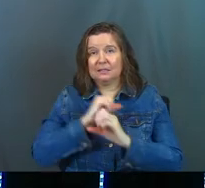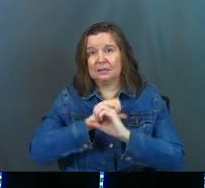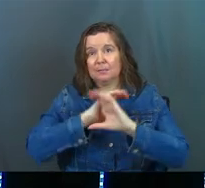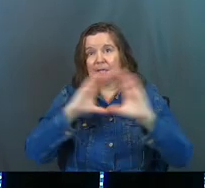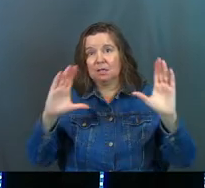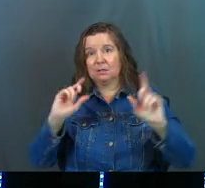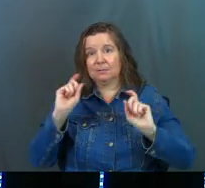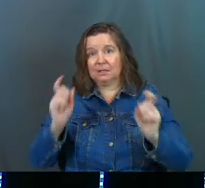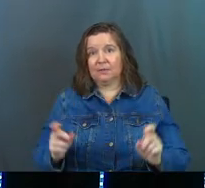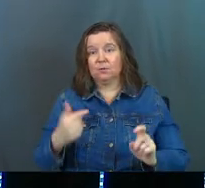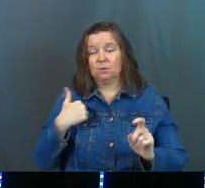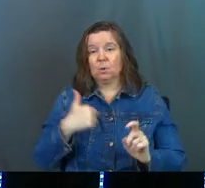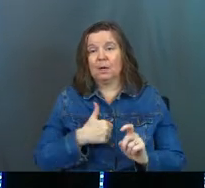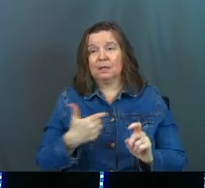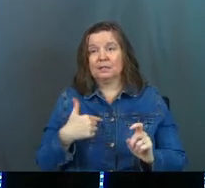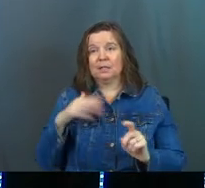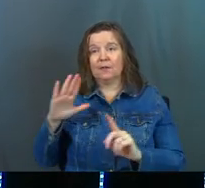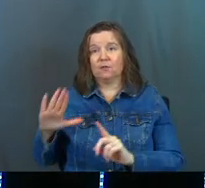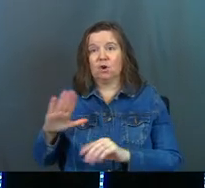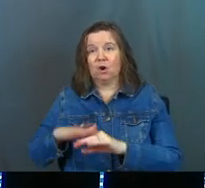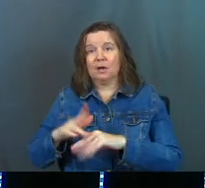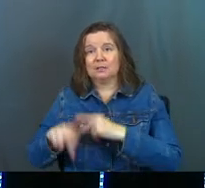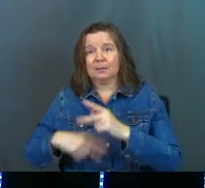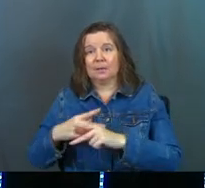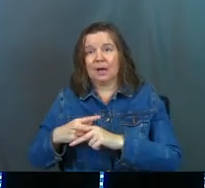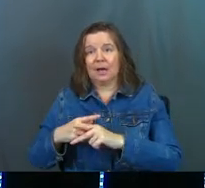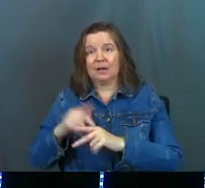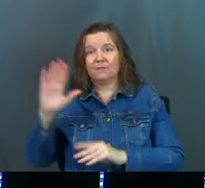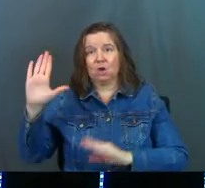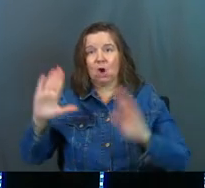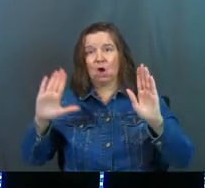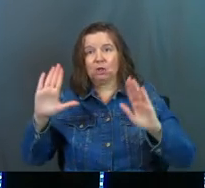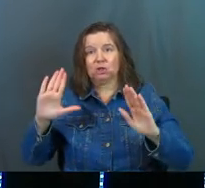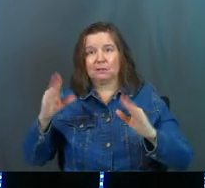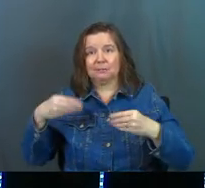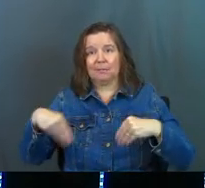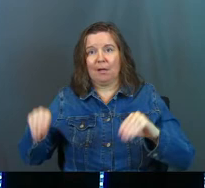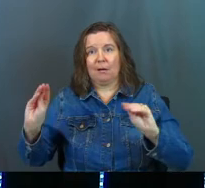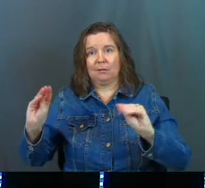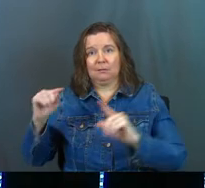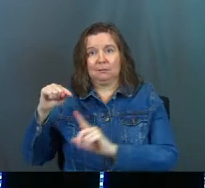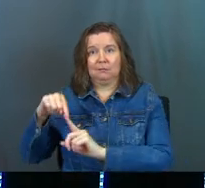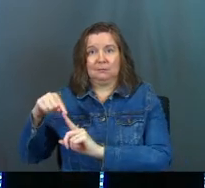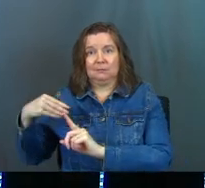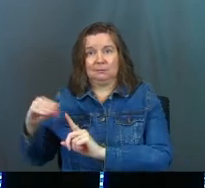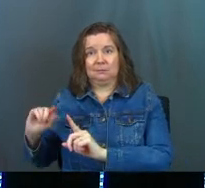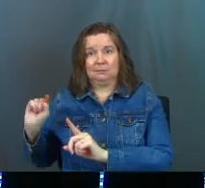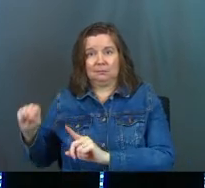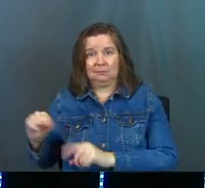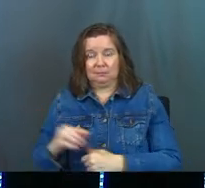picture that's being given to us here is of her on some kind of an auction block. I don't know.